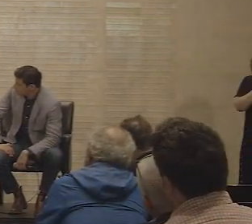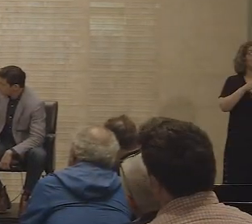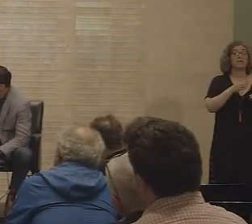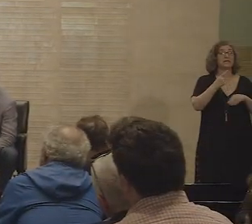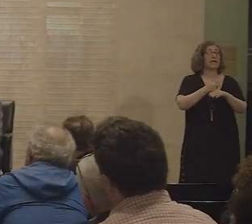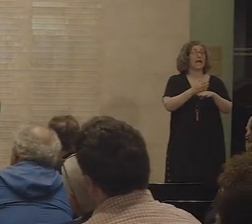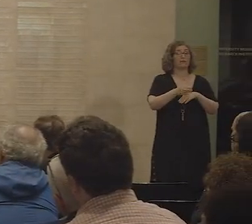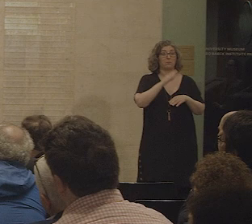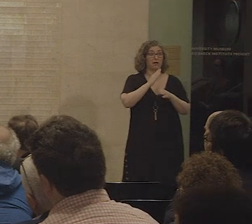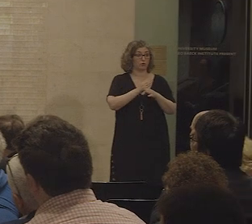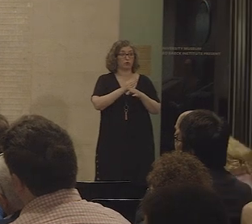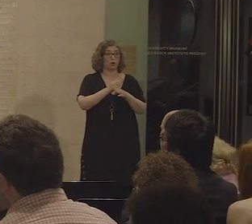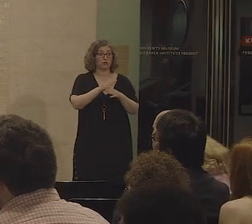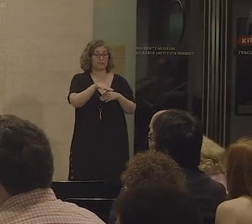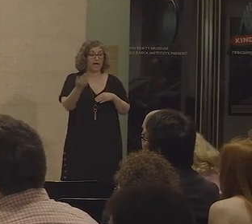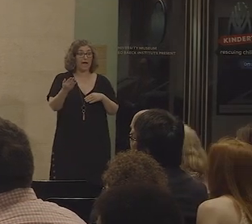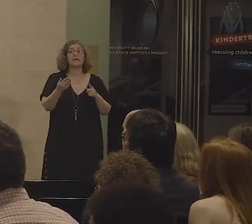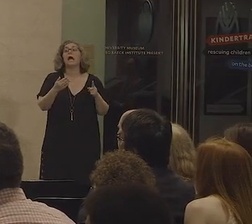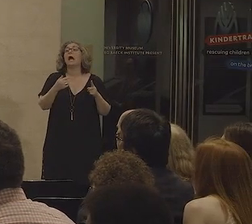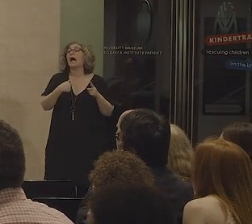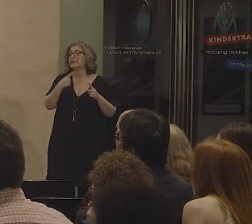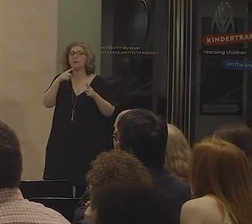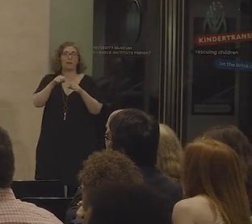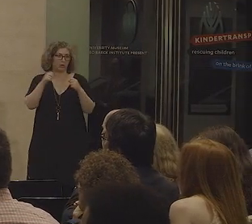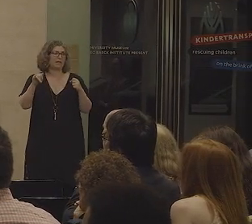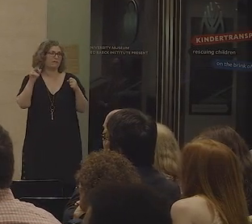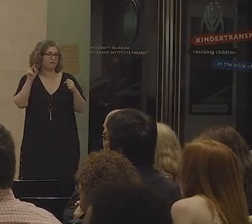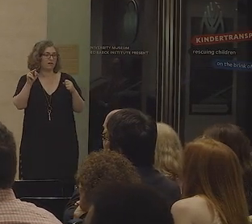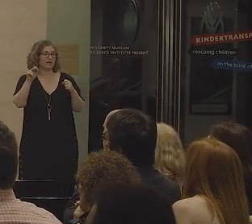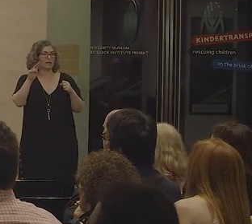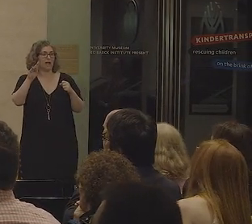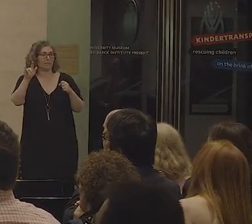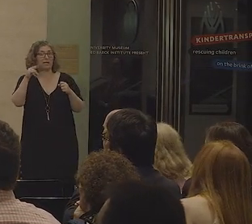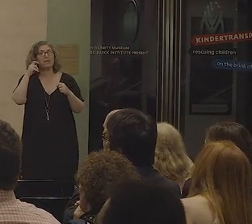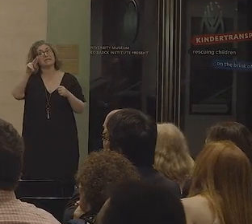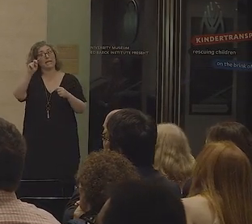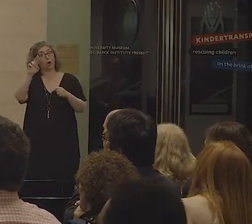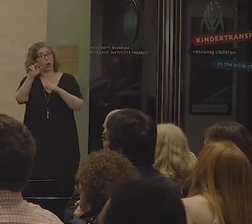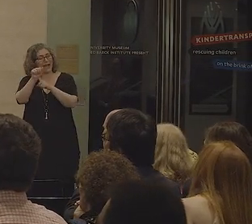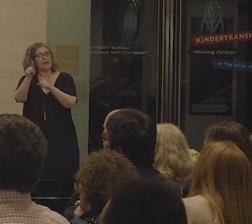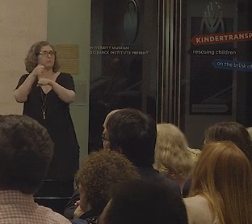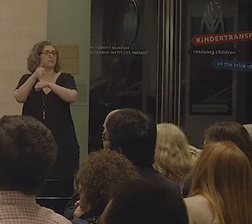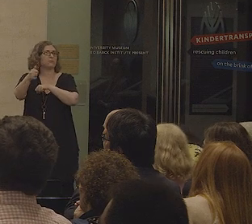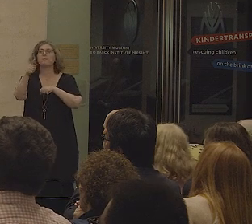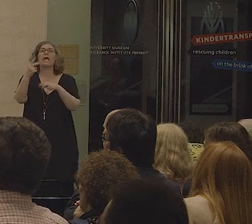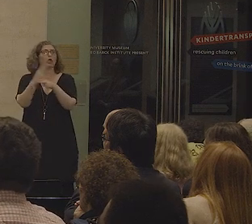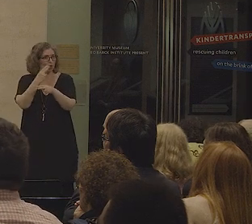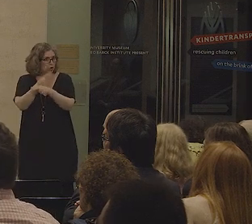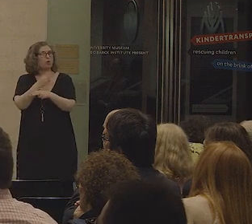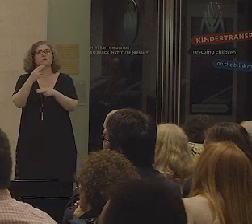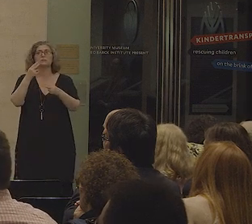was born, I'm going to break that effing lobby. Because that lobby is the issue. That lobby uses money and